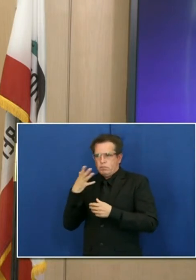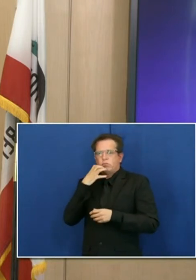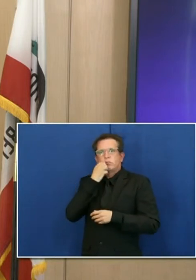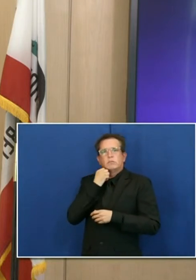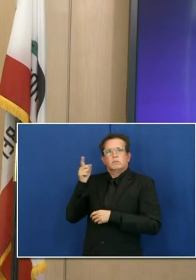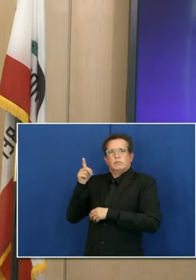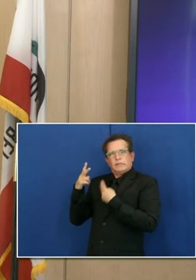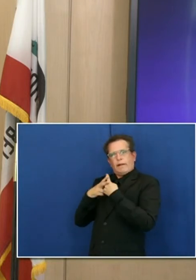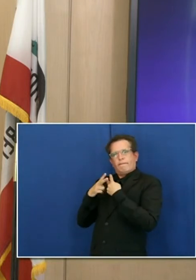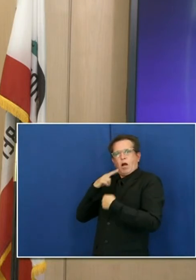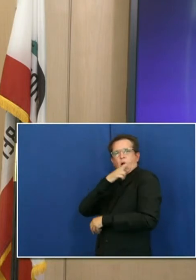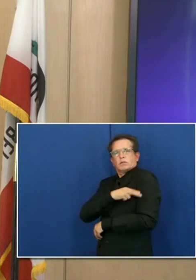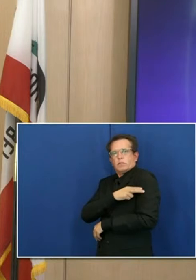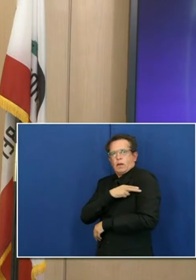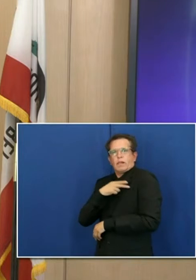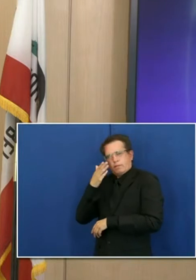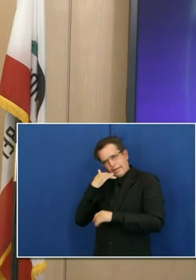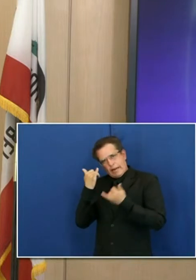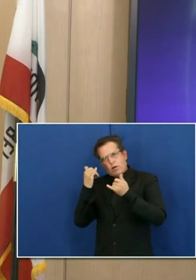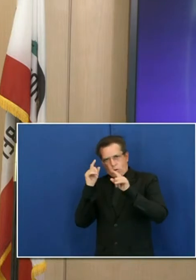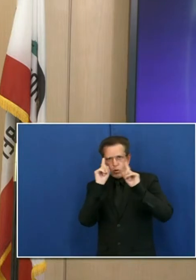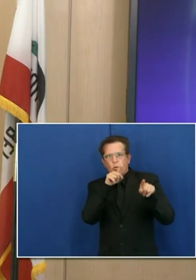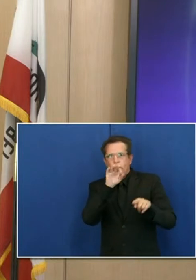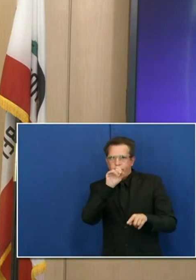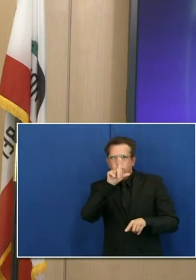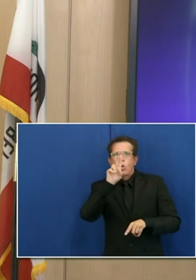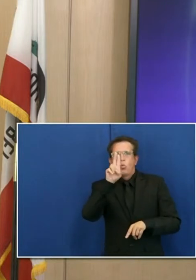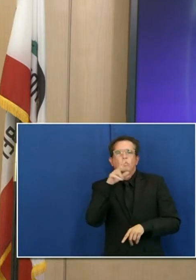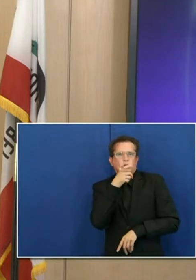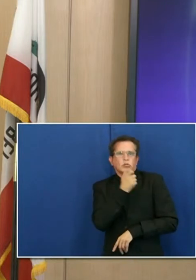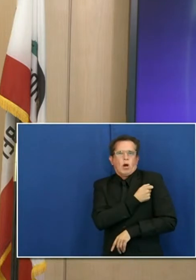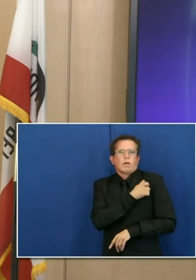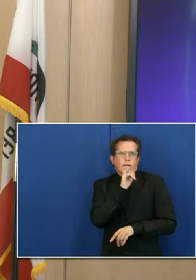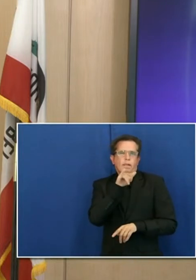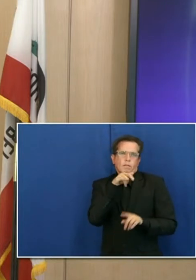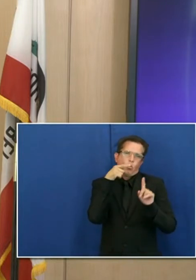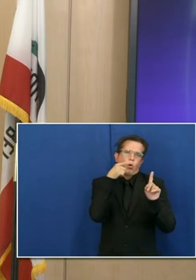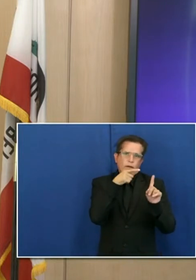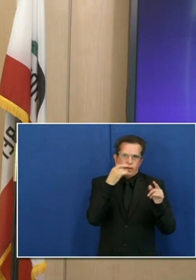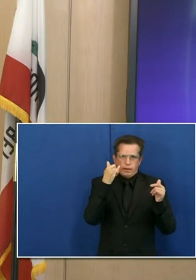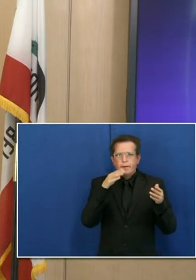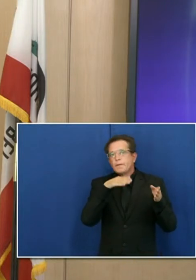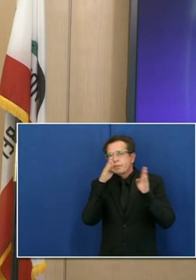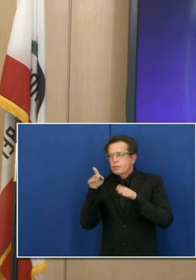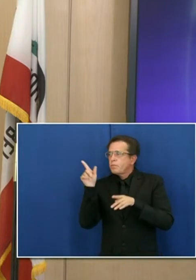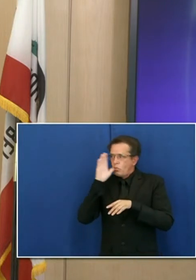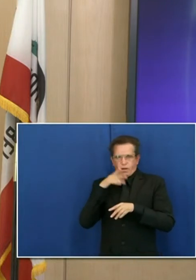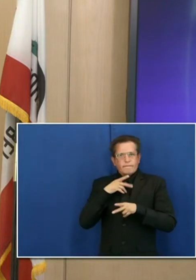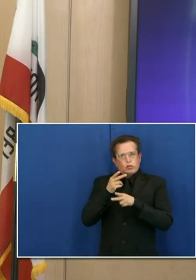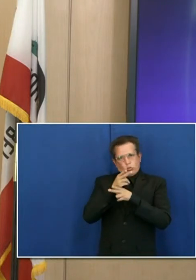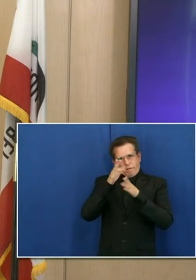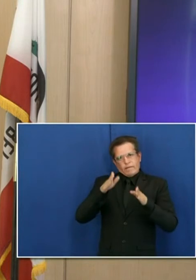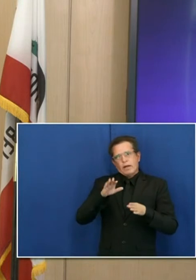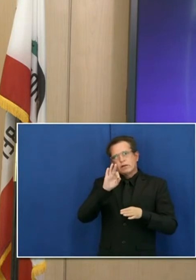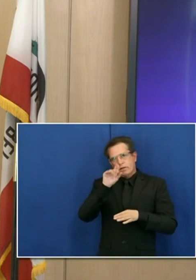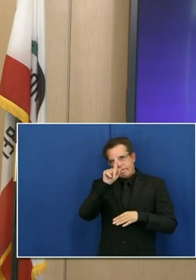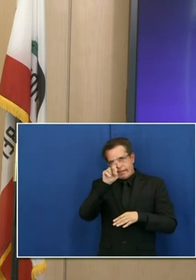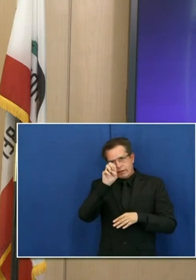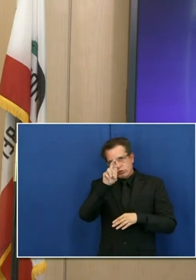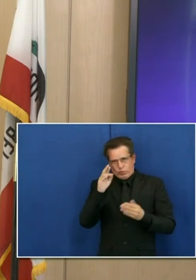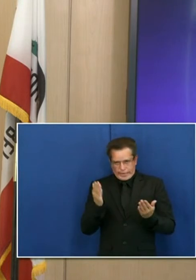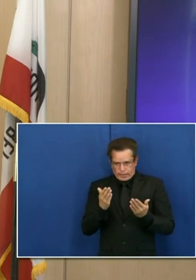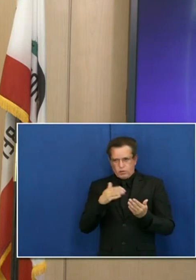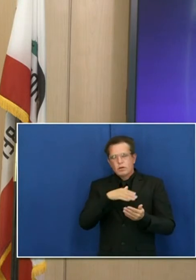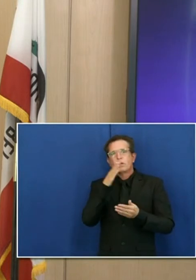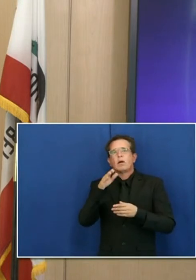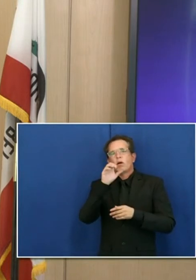beds. With that, we're going to move on. First, we're going to have Supervisor Nathan Fletcher, and then we're very honored today to have with